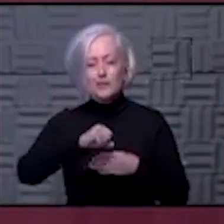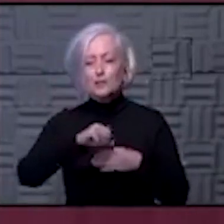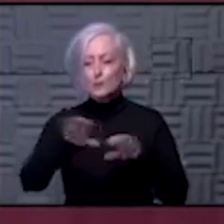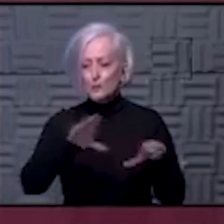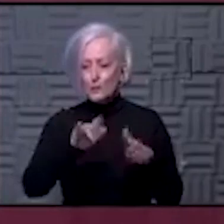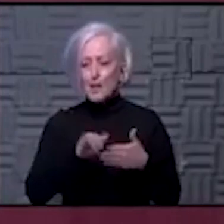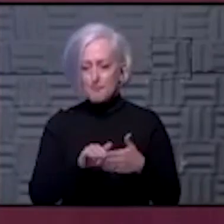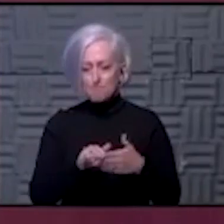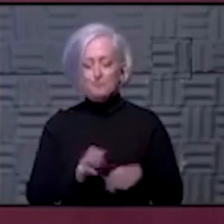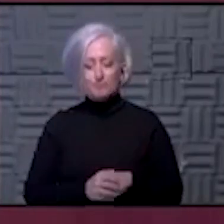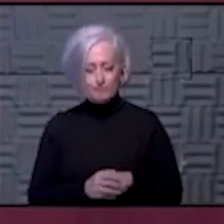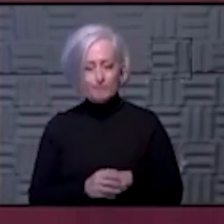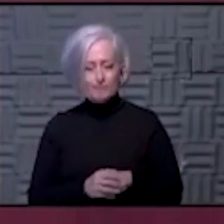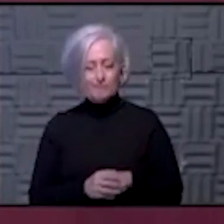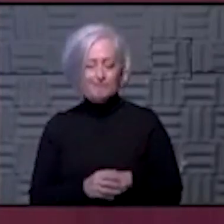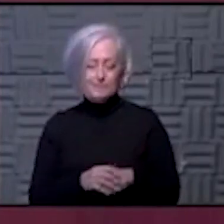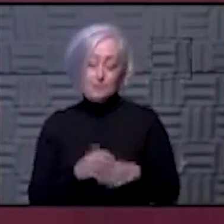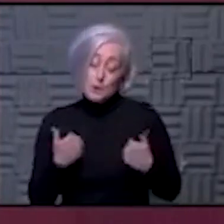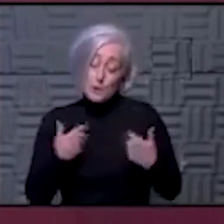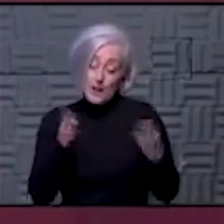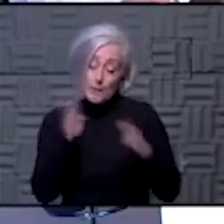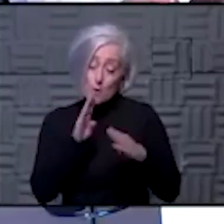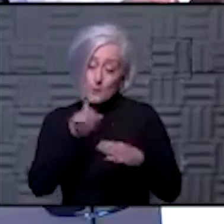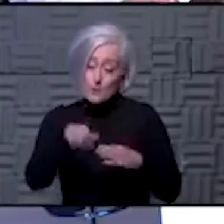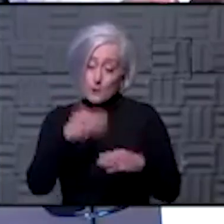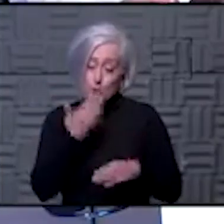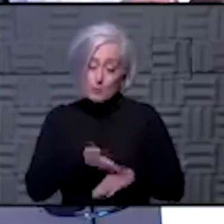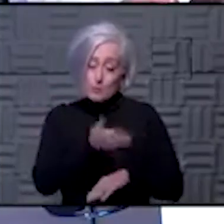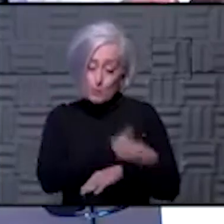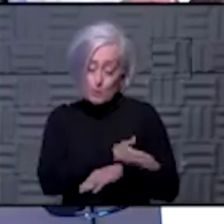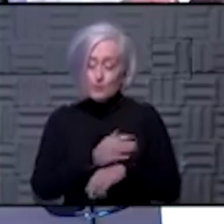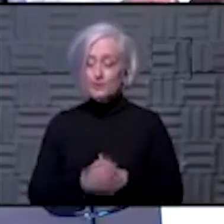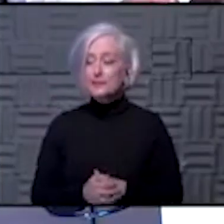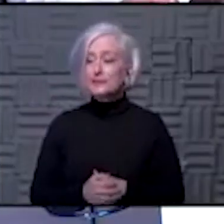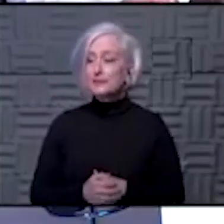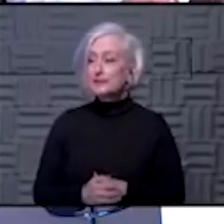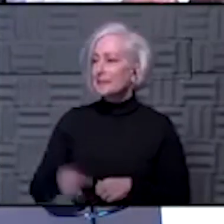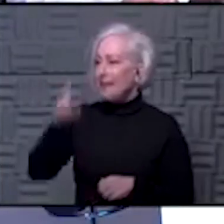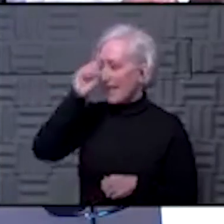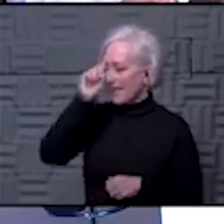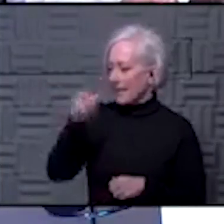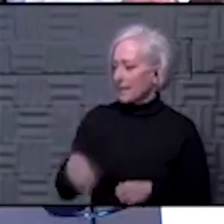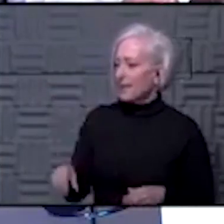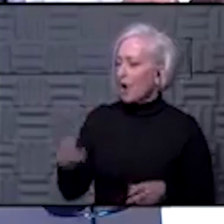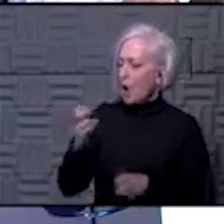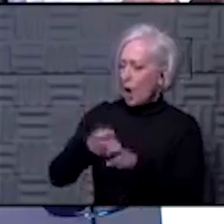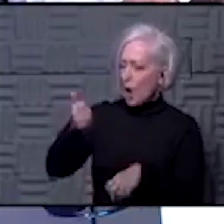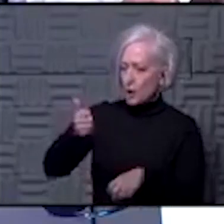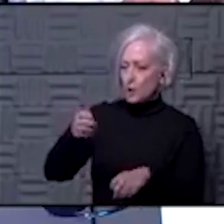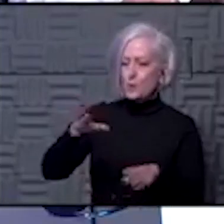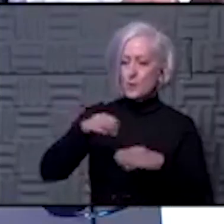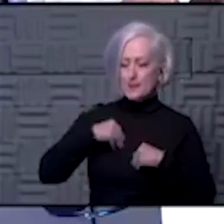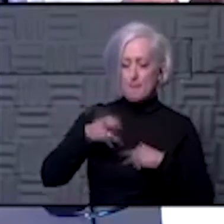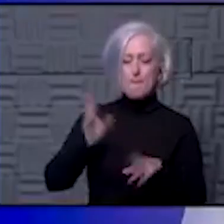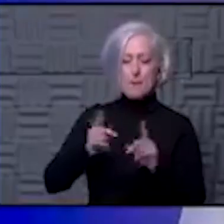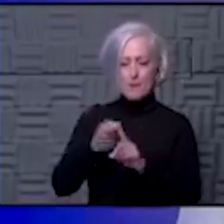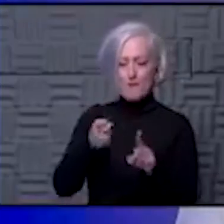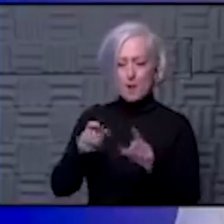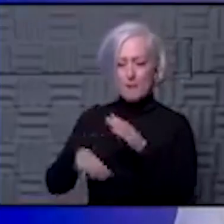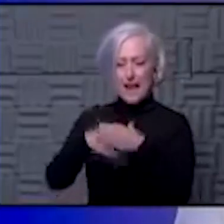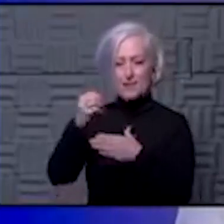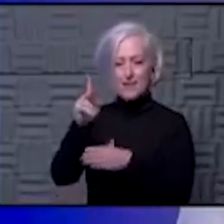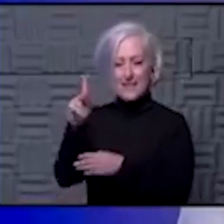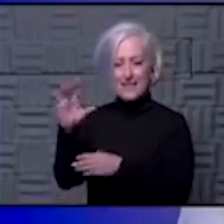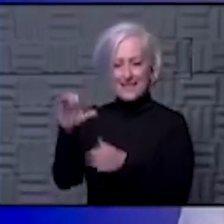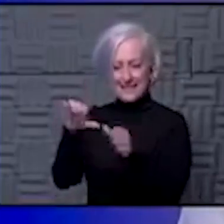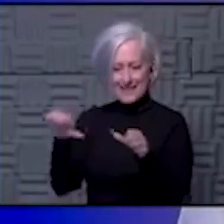in trouble, and we got to do better. Yeah, I think it's getting increasingly more difficult to take people from out of the metro area. But just